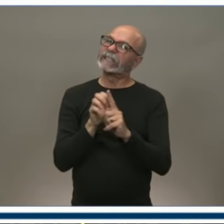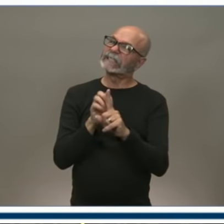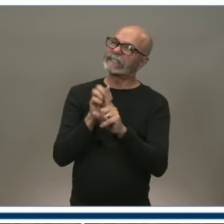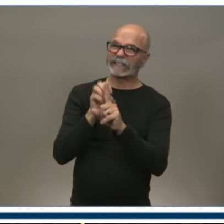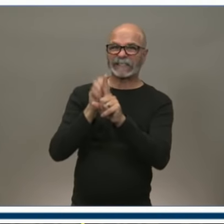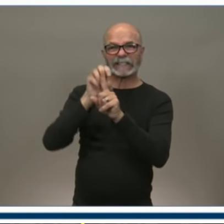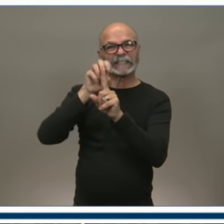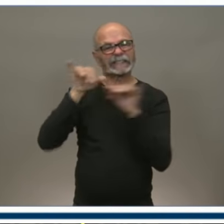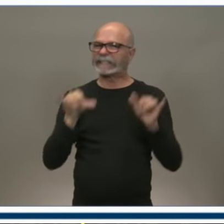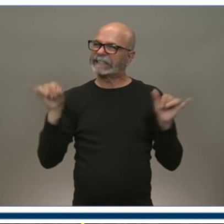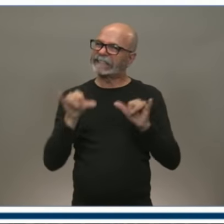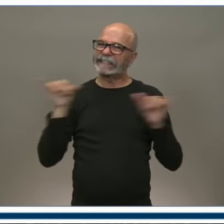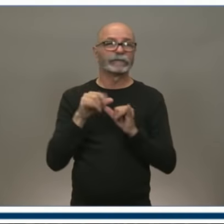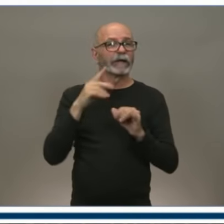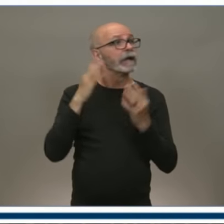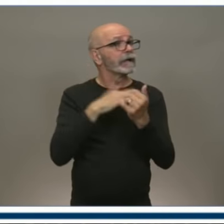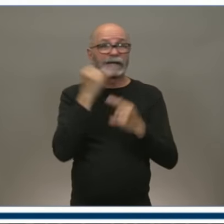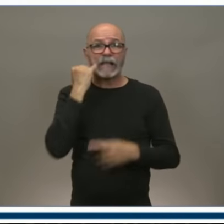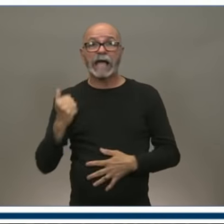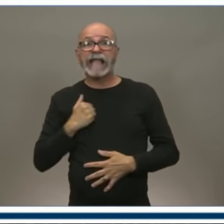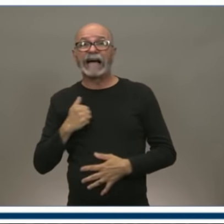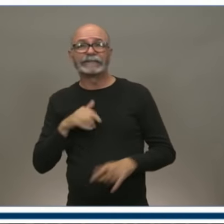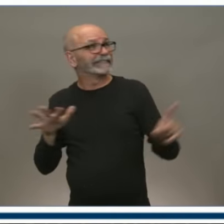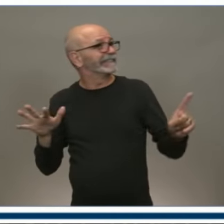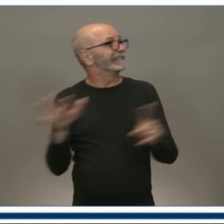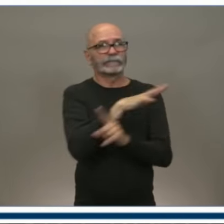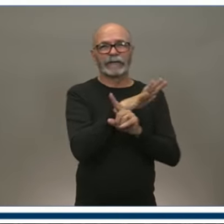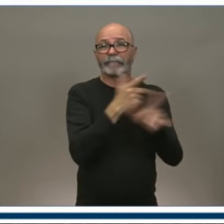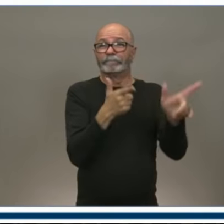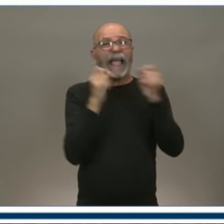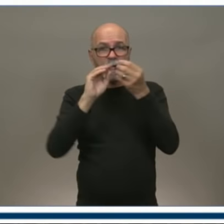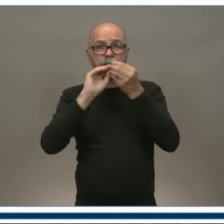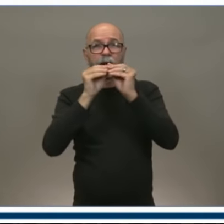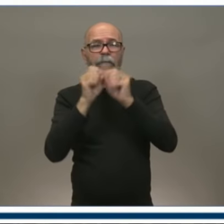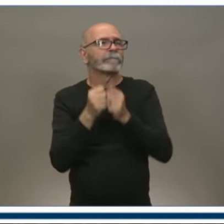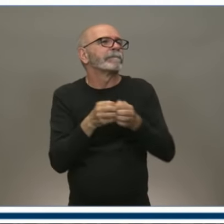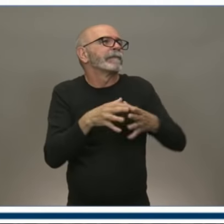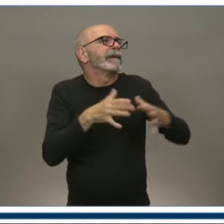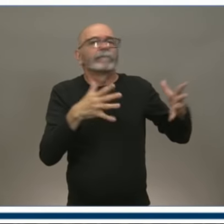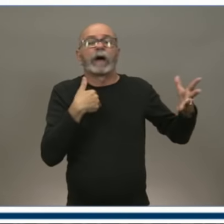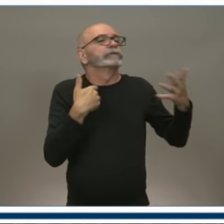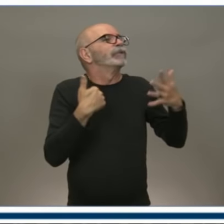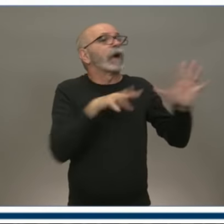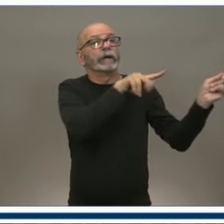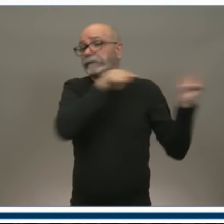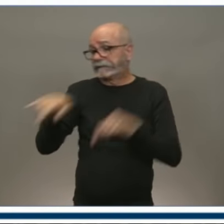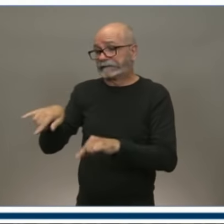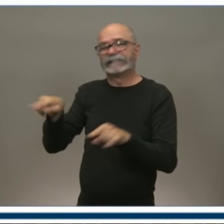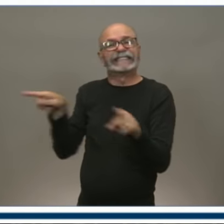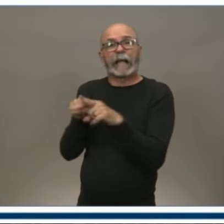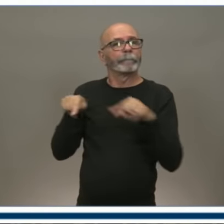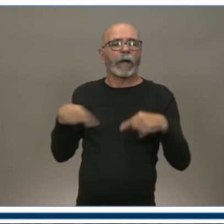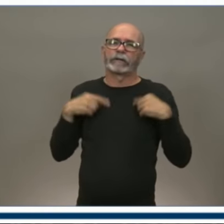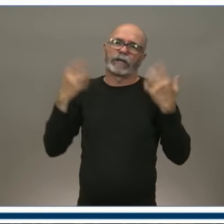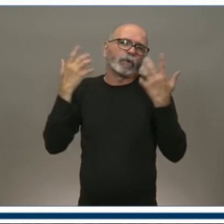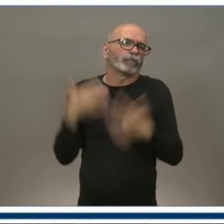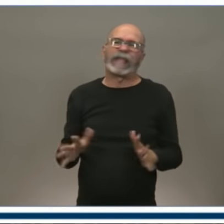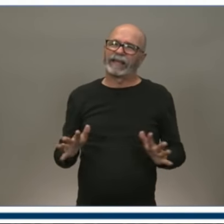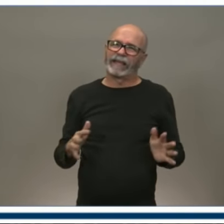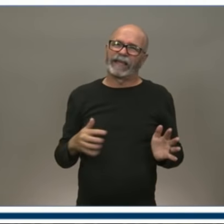record number of cases in some provinces. I don't want that for us, and I know these 14-day isolation isn't